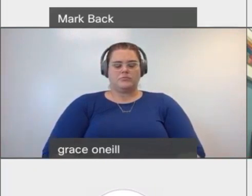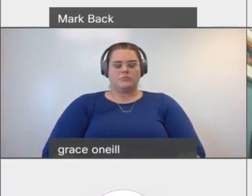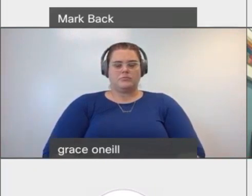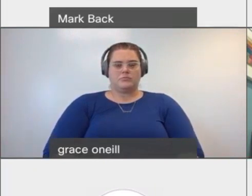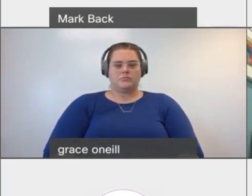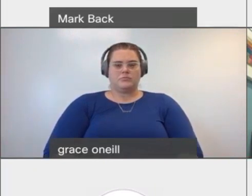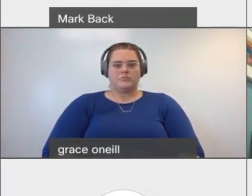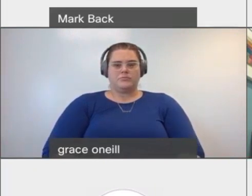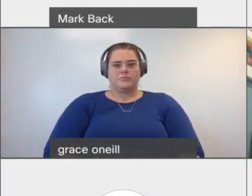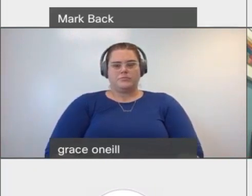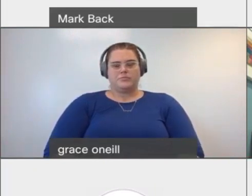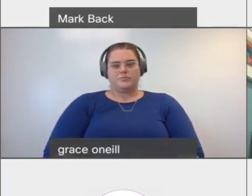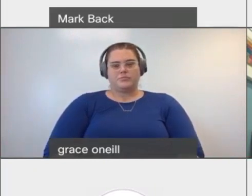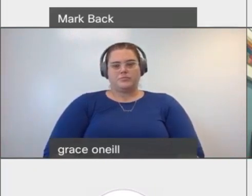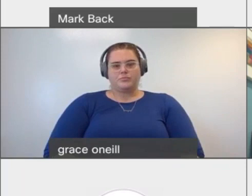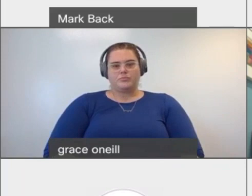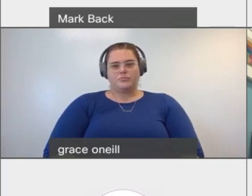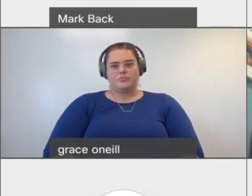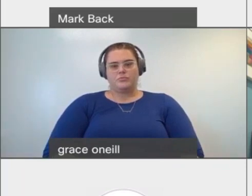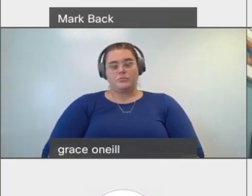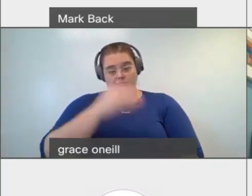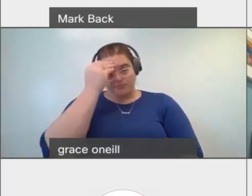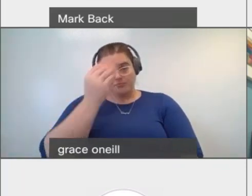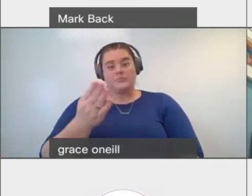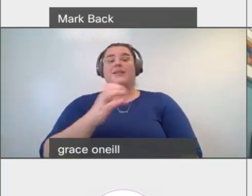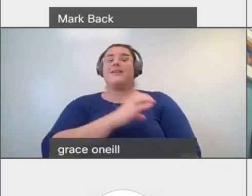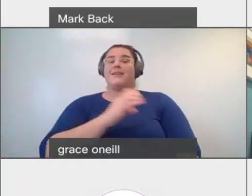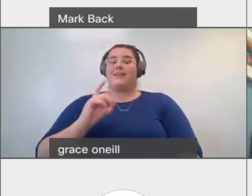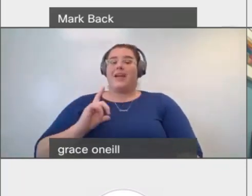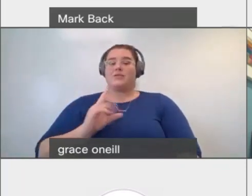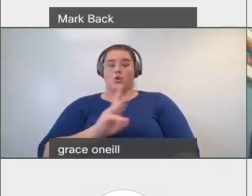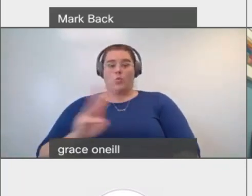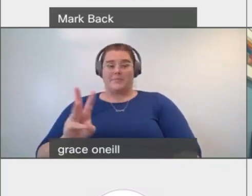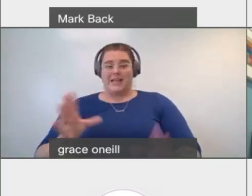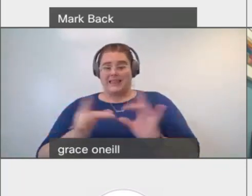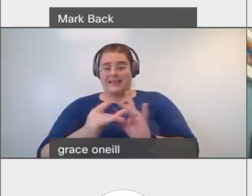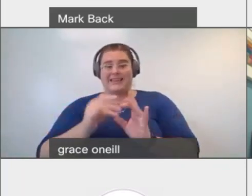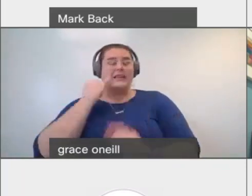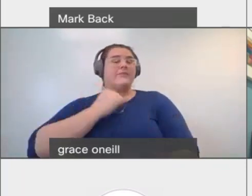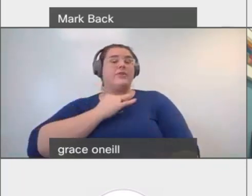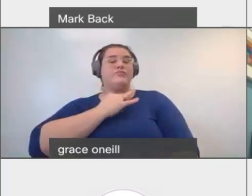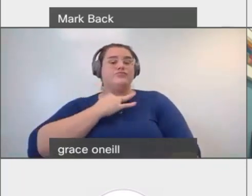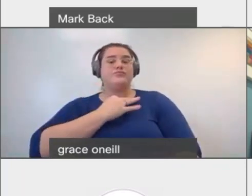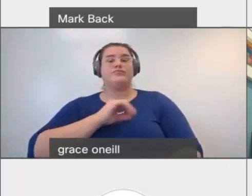So the link for people that wanted the council website link for the hearing next week,